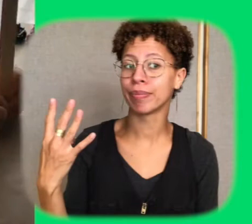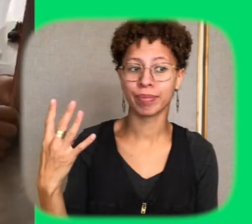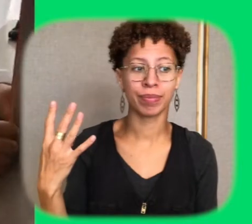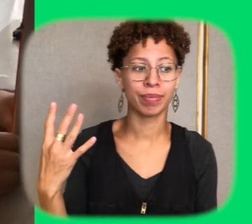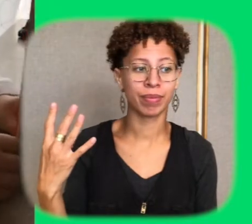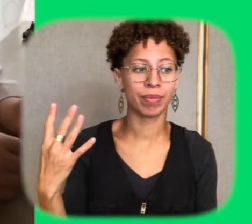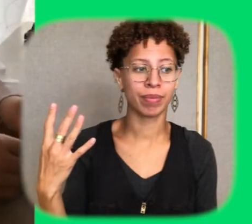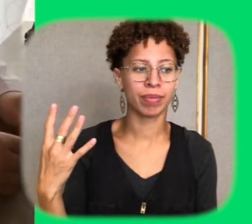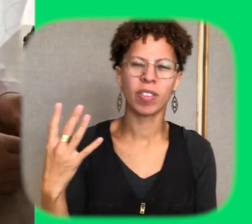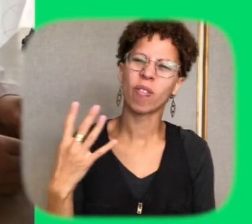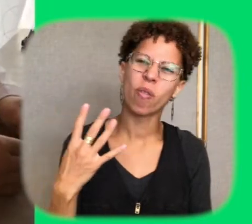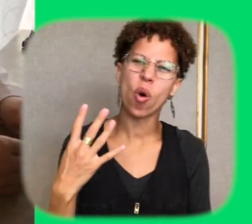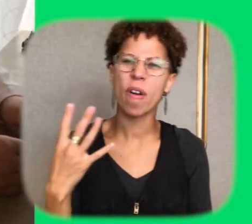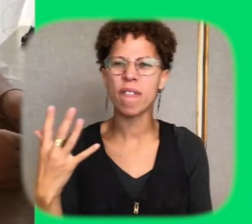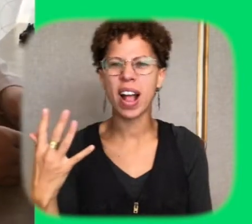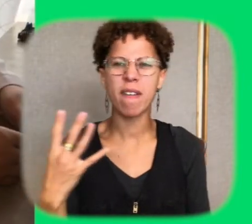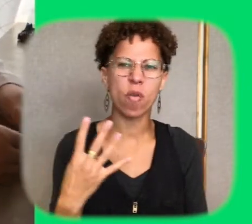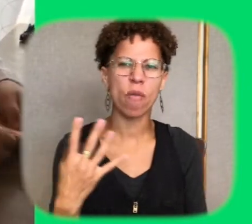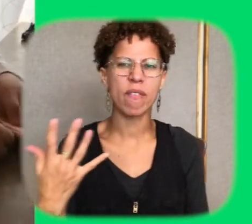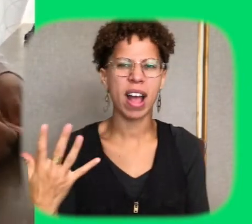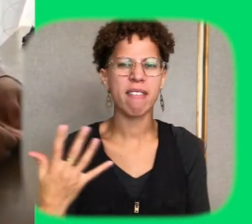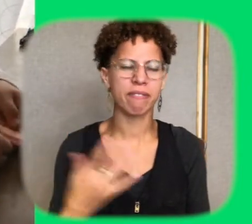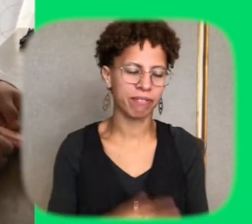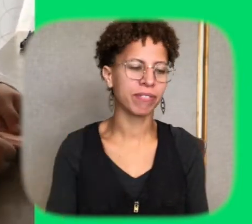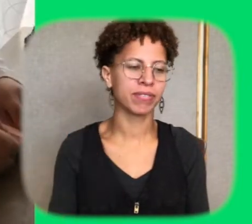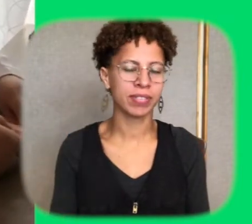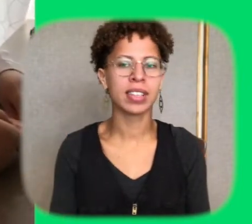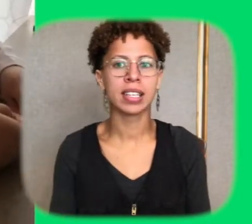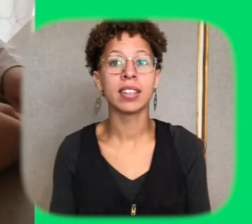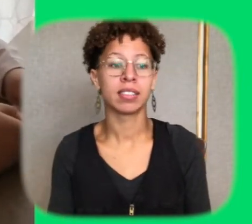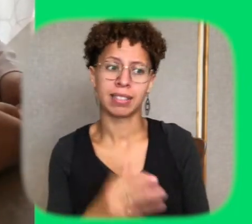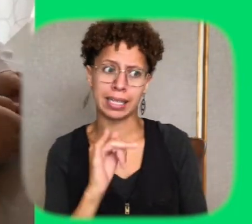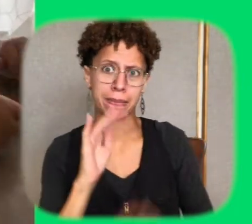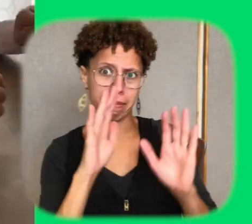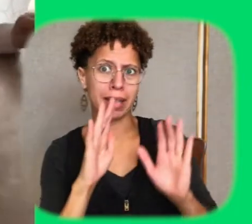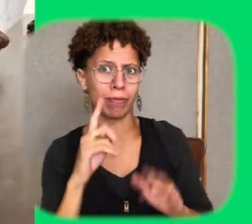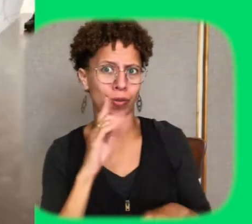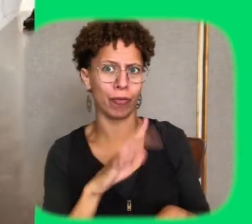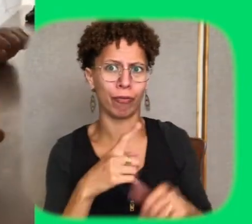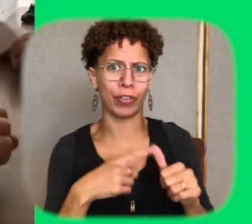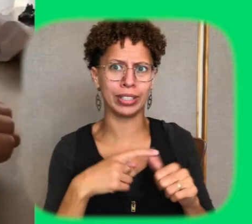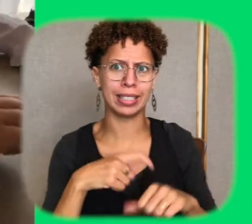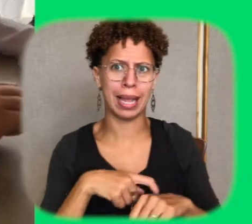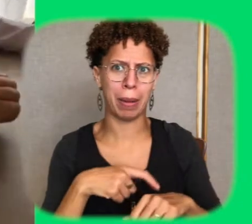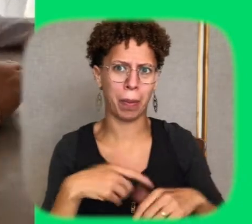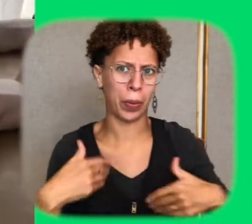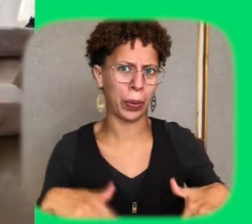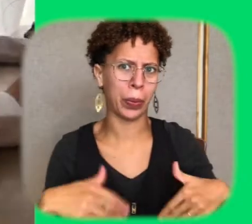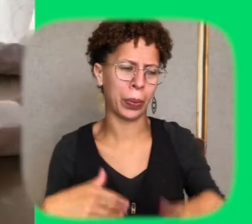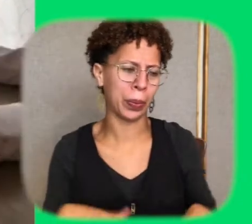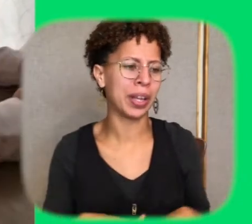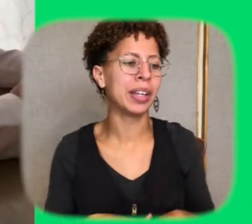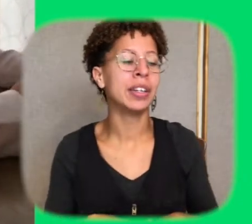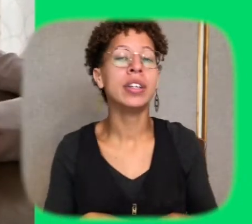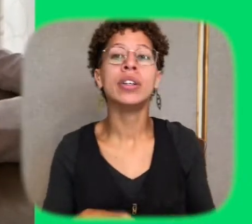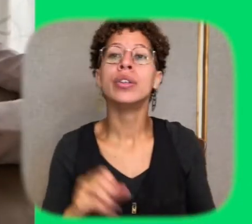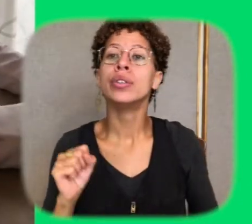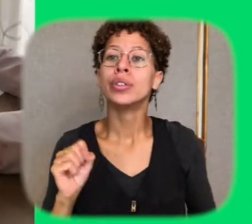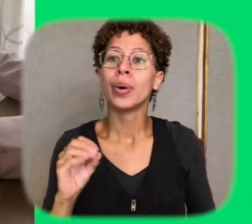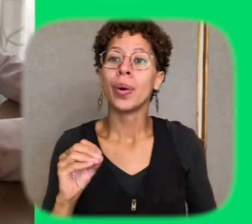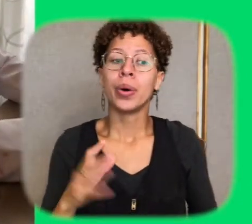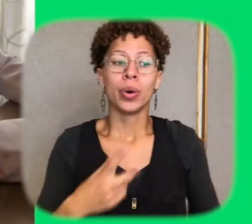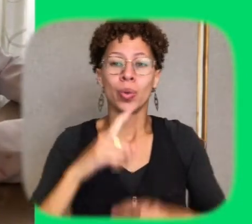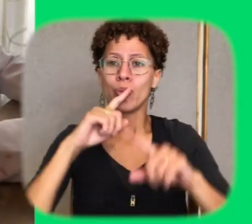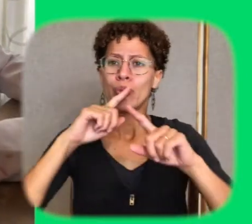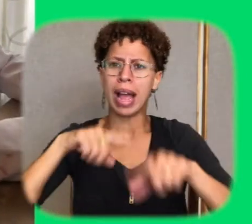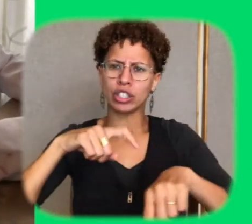That's pretty amazing, especially for your first time. So how is reaction time related to superheroes? Reaction